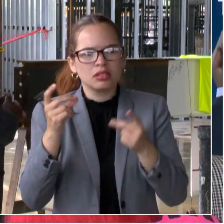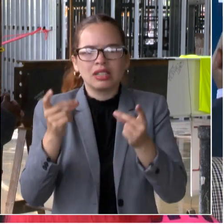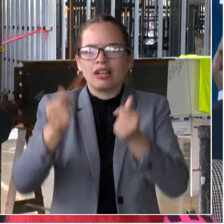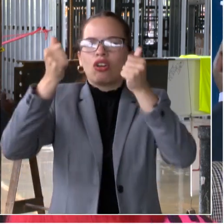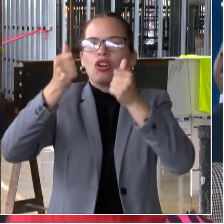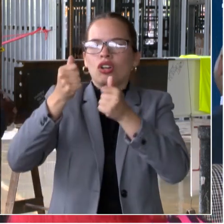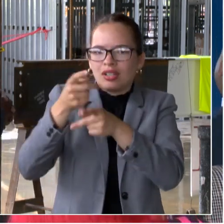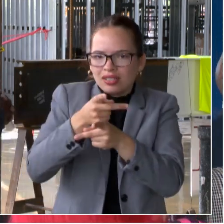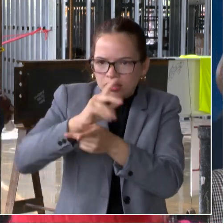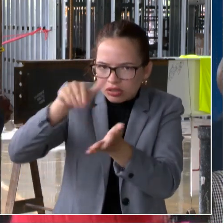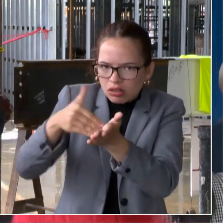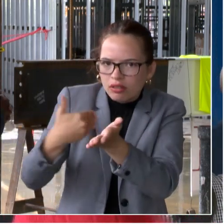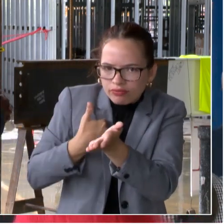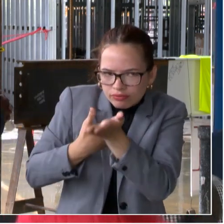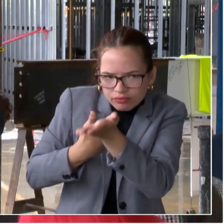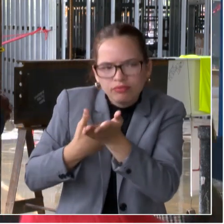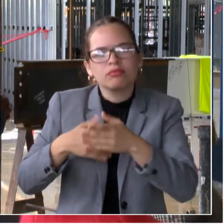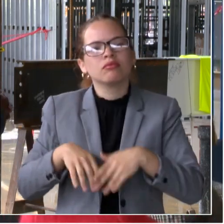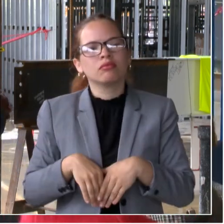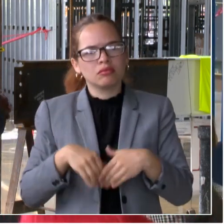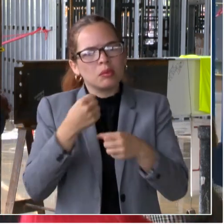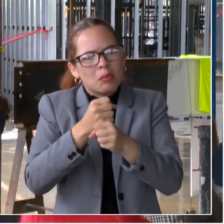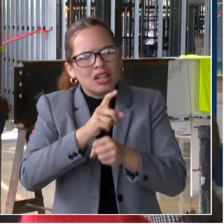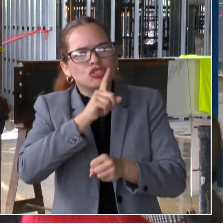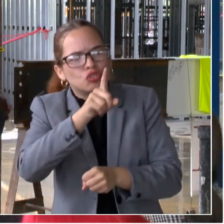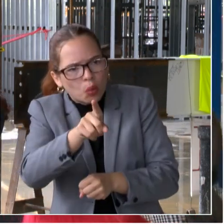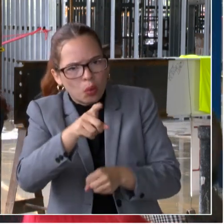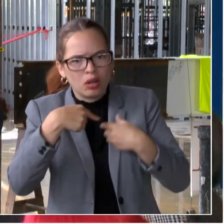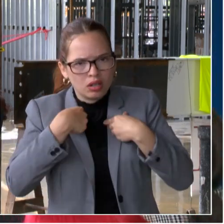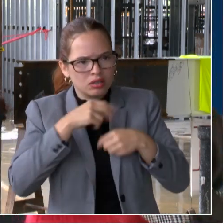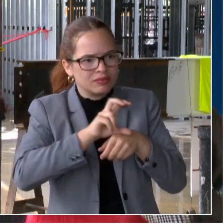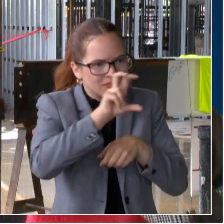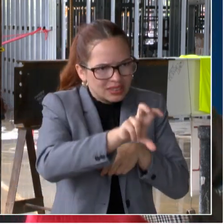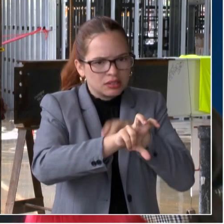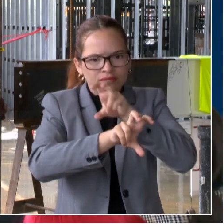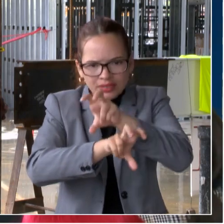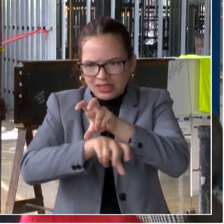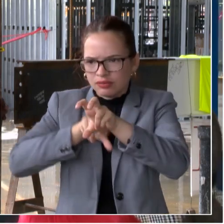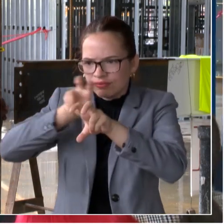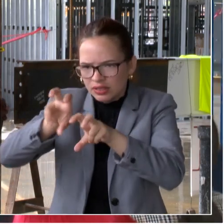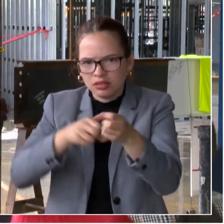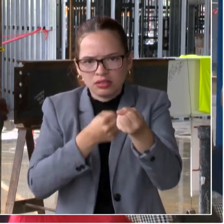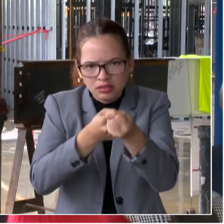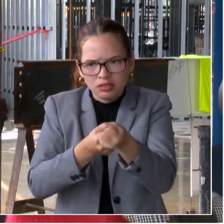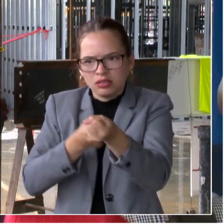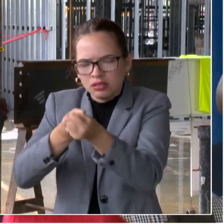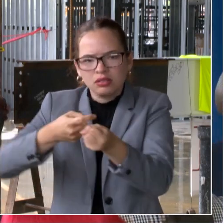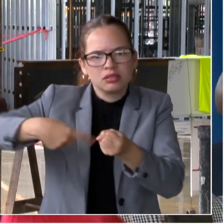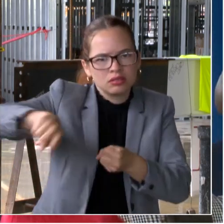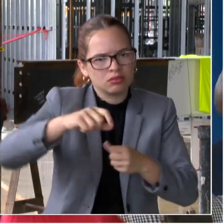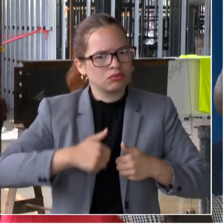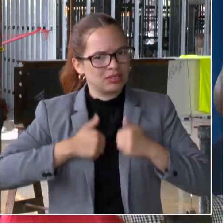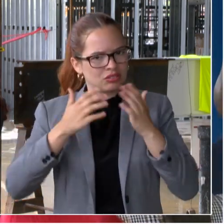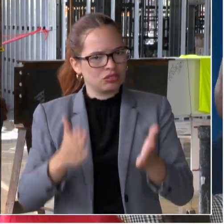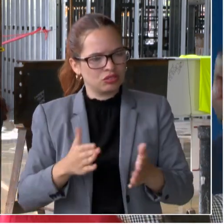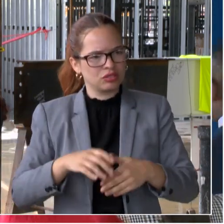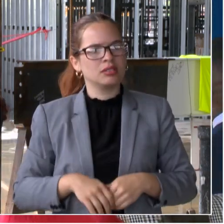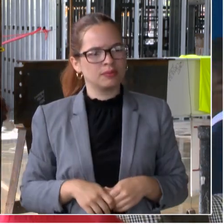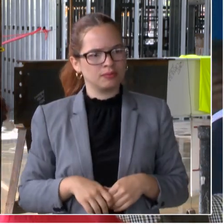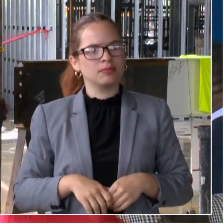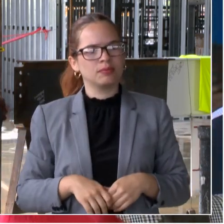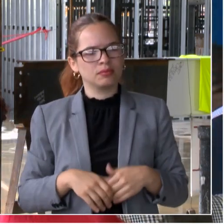need, and going to facilities that serve your needs immediately, including urgent care centers. So